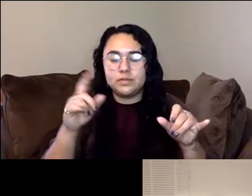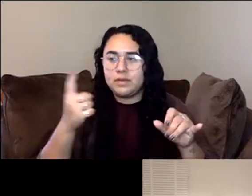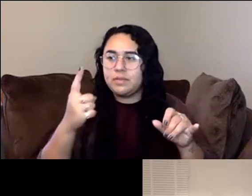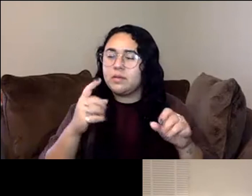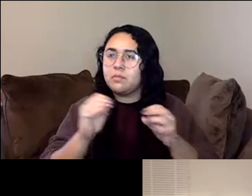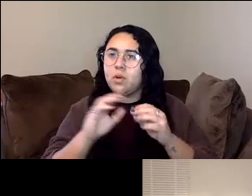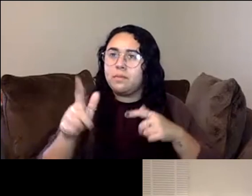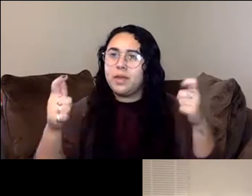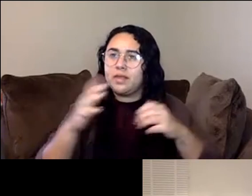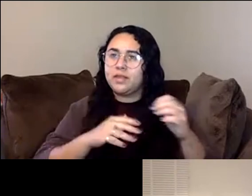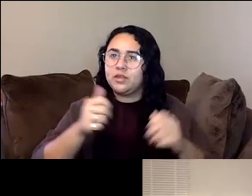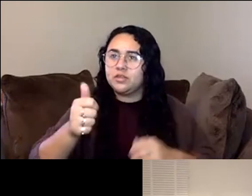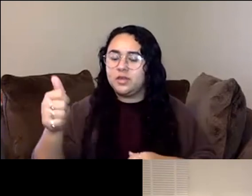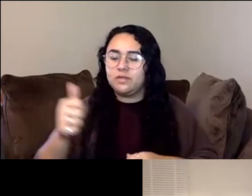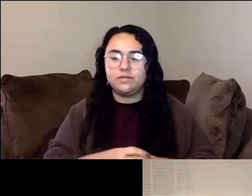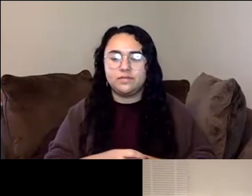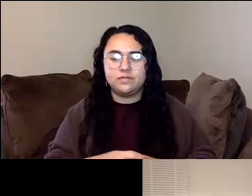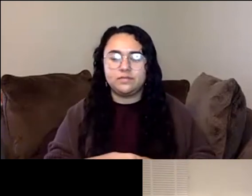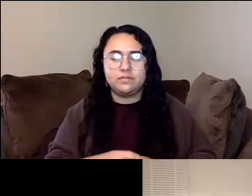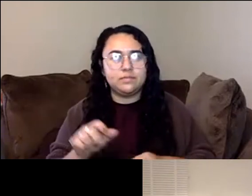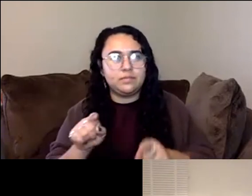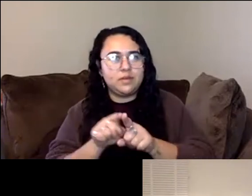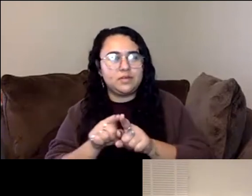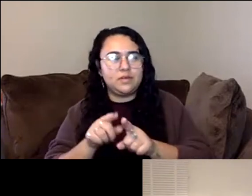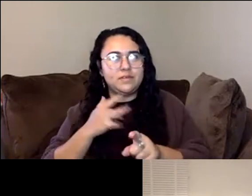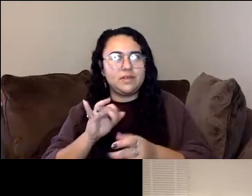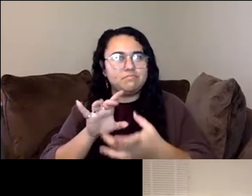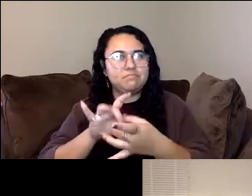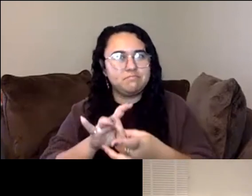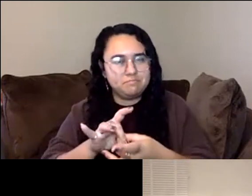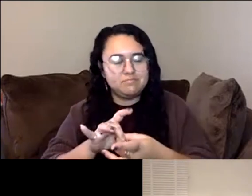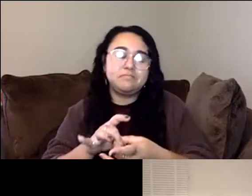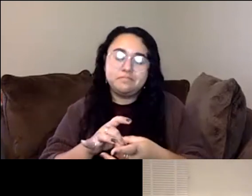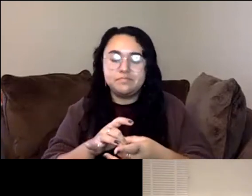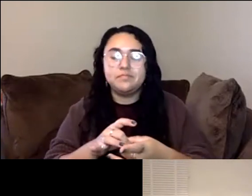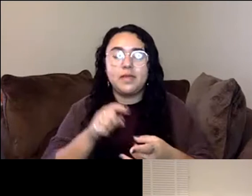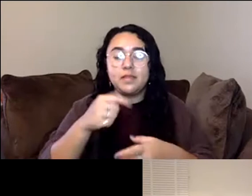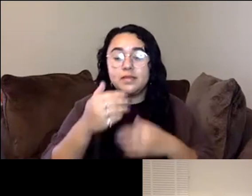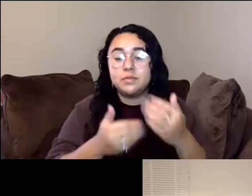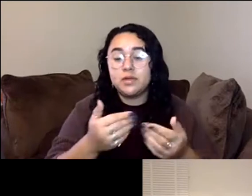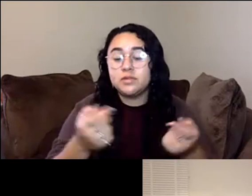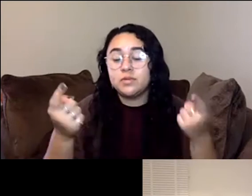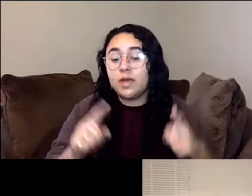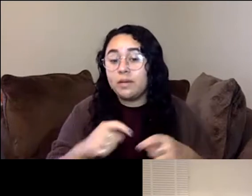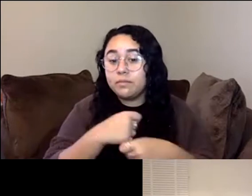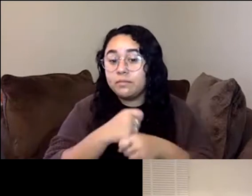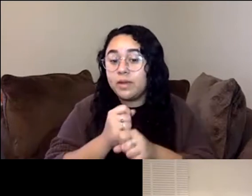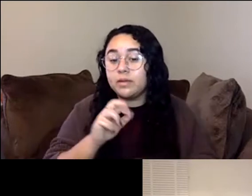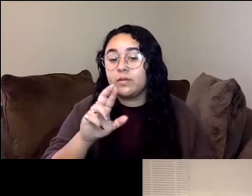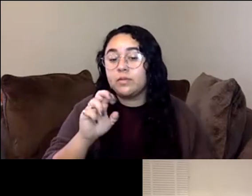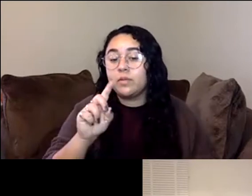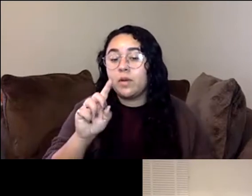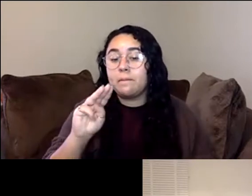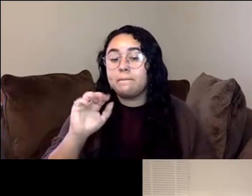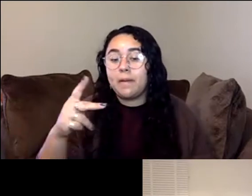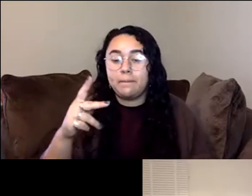yourself, but of yourself as well. So what we produced in this process then is the roadmap. I do look at our problem statement as